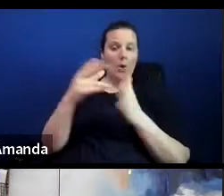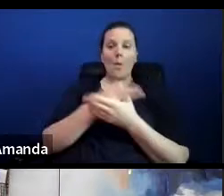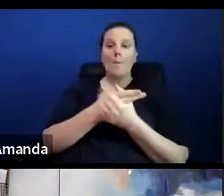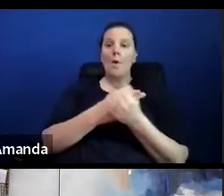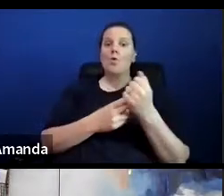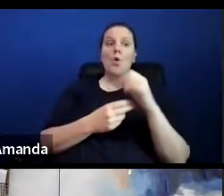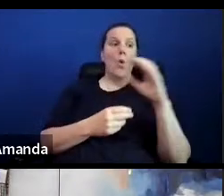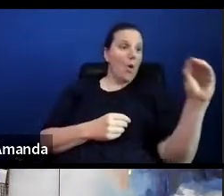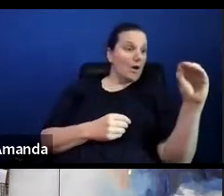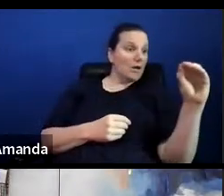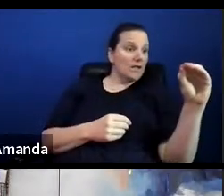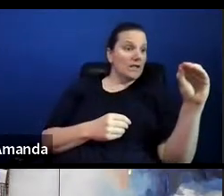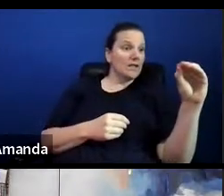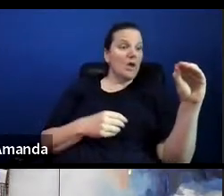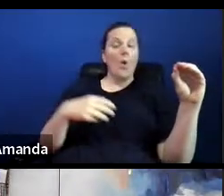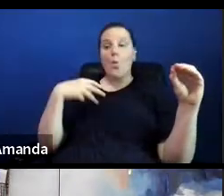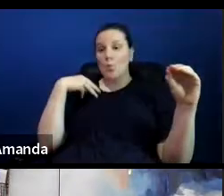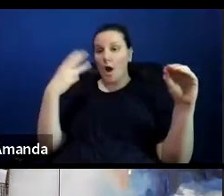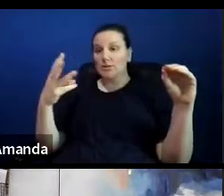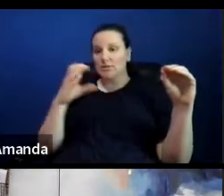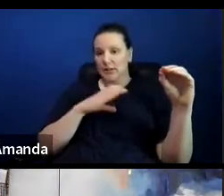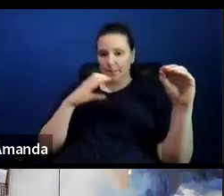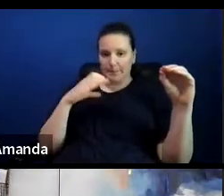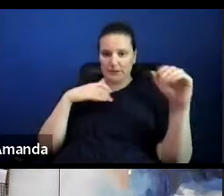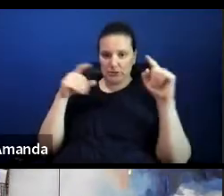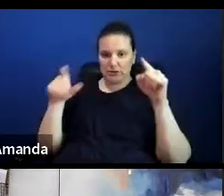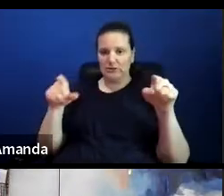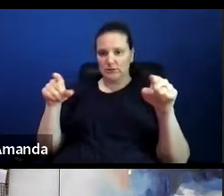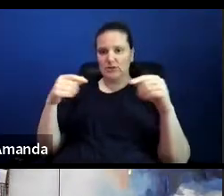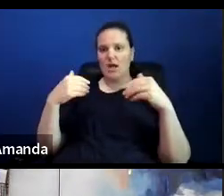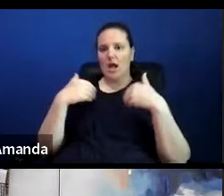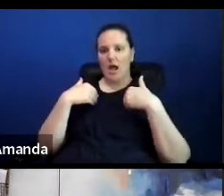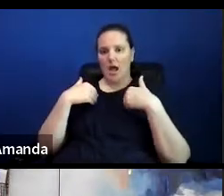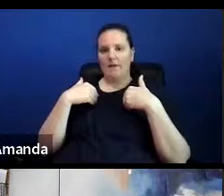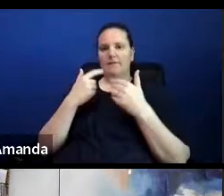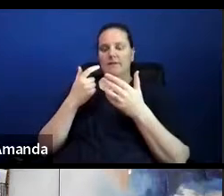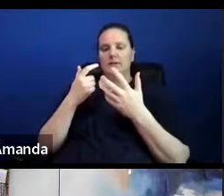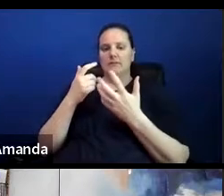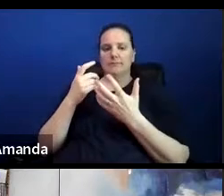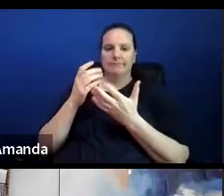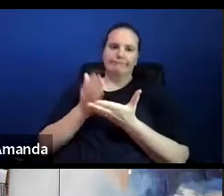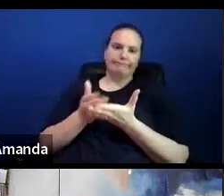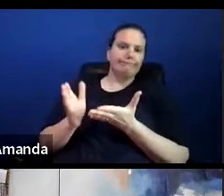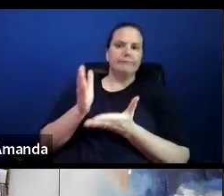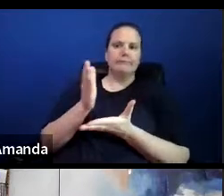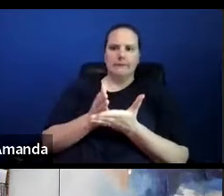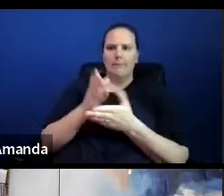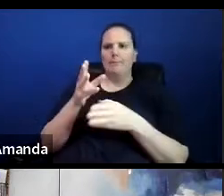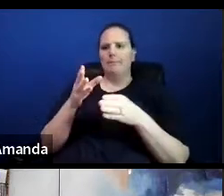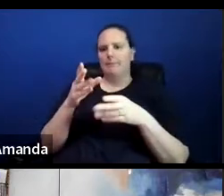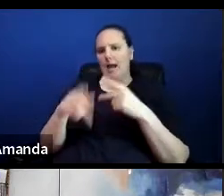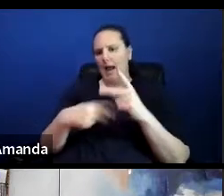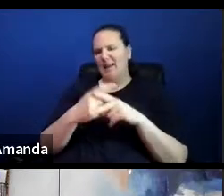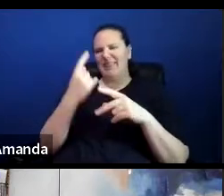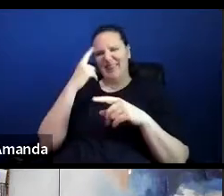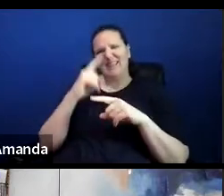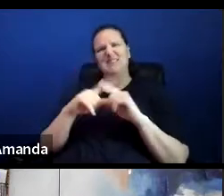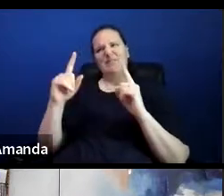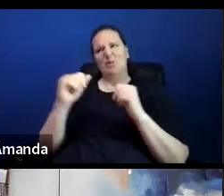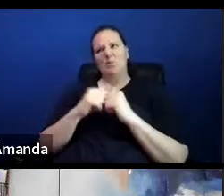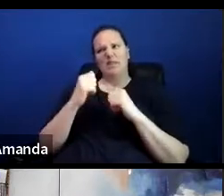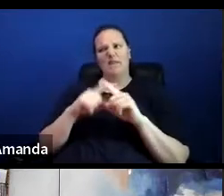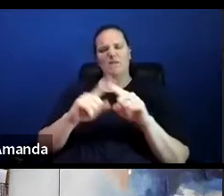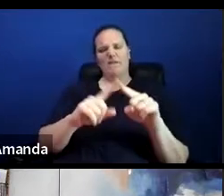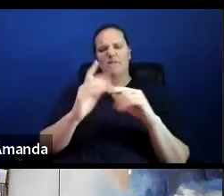the Oregon Transportation Commission and Washington Commissions have exempted some forms of that. I think it's different on different